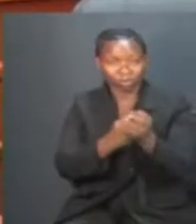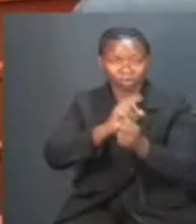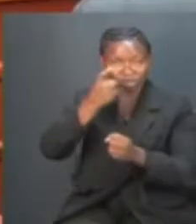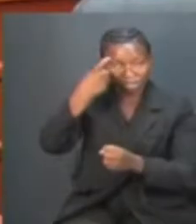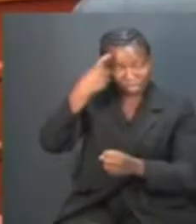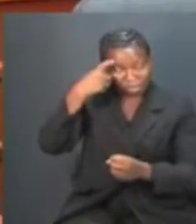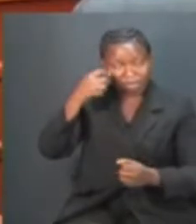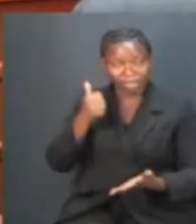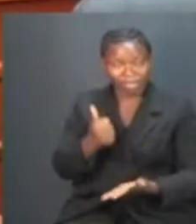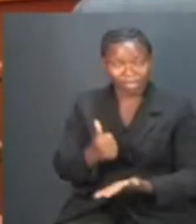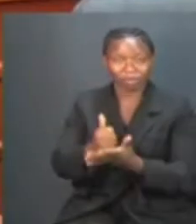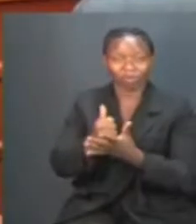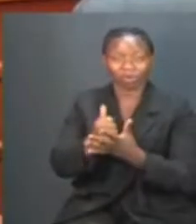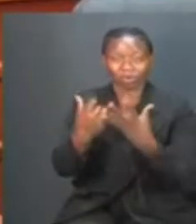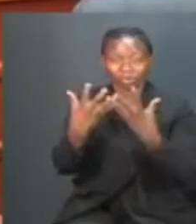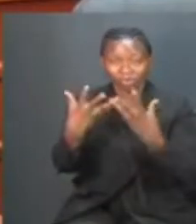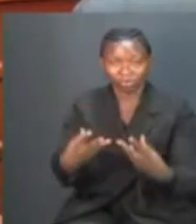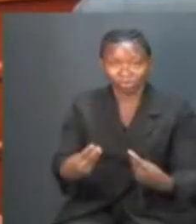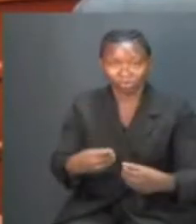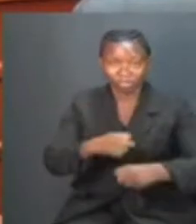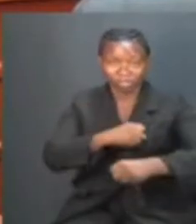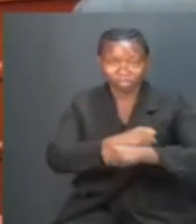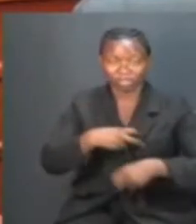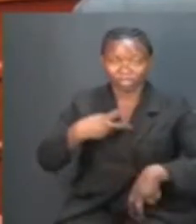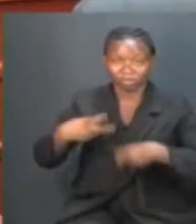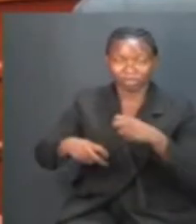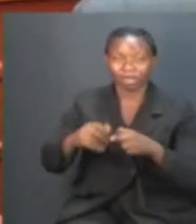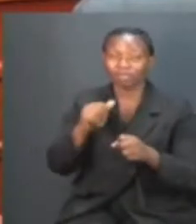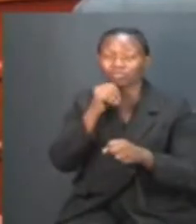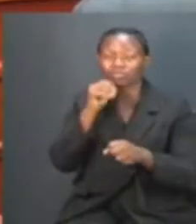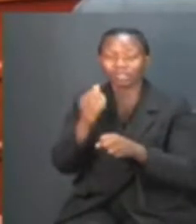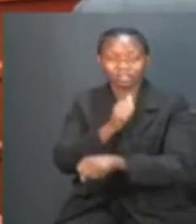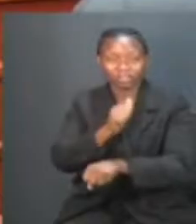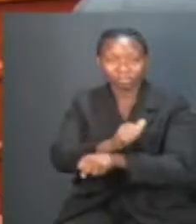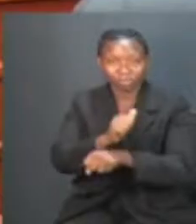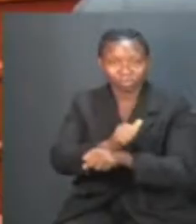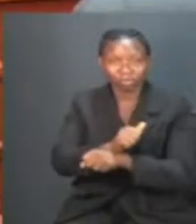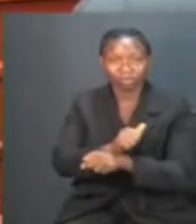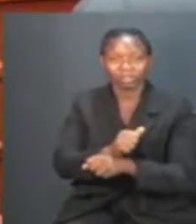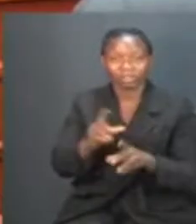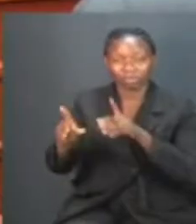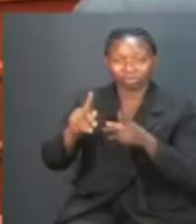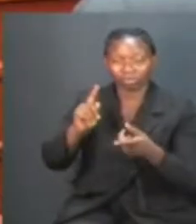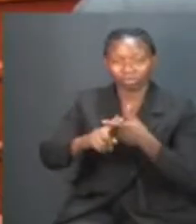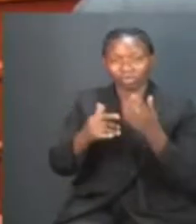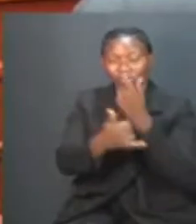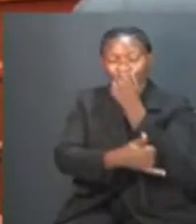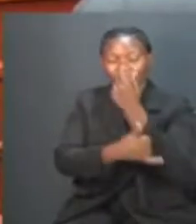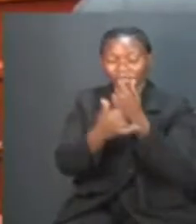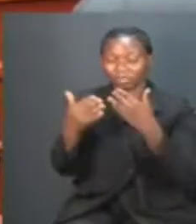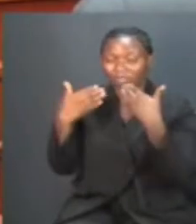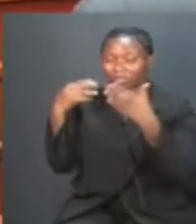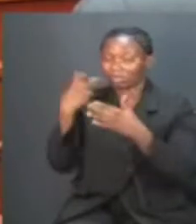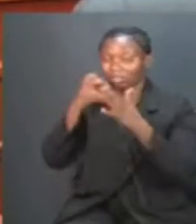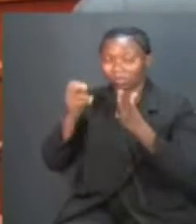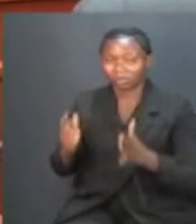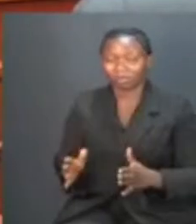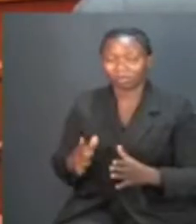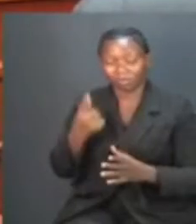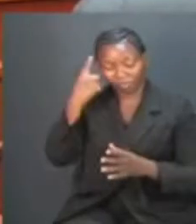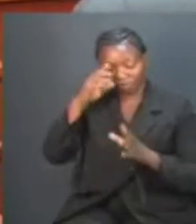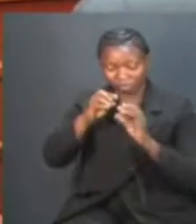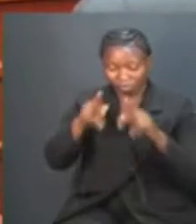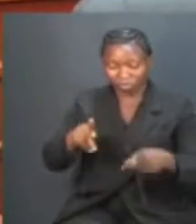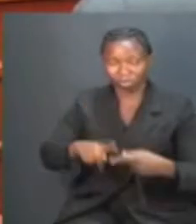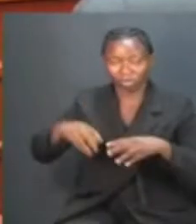us address this security threat which unemployment is posing to our country. And I thank you, Mr. Speaker, for the opportunity to